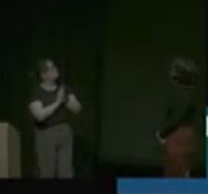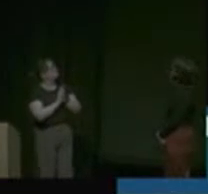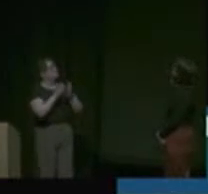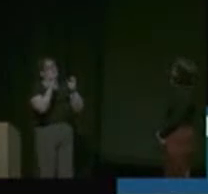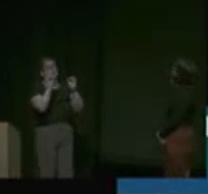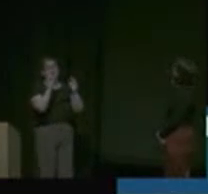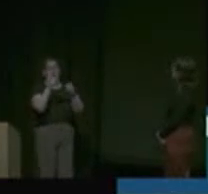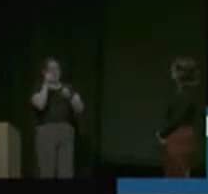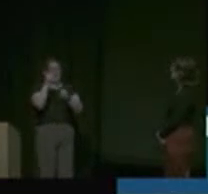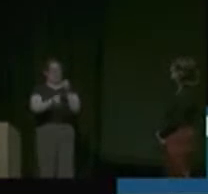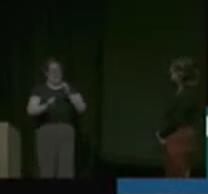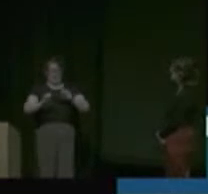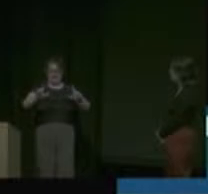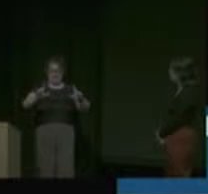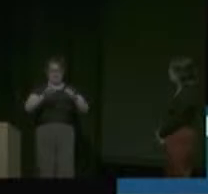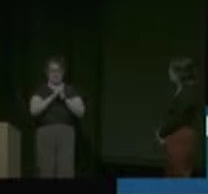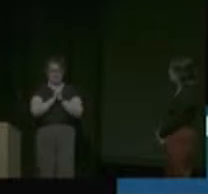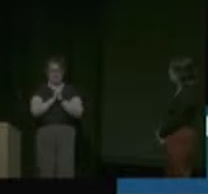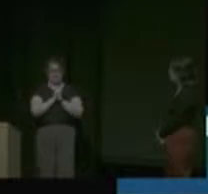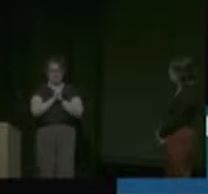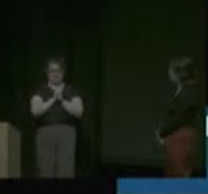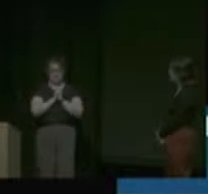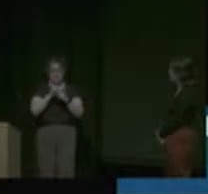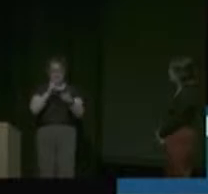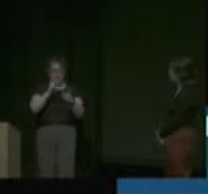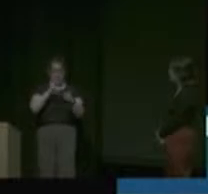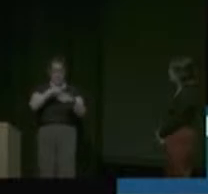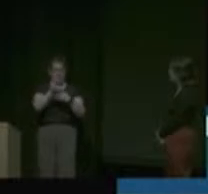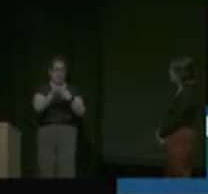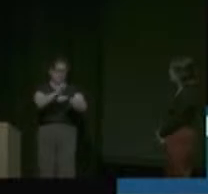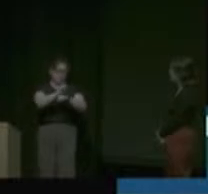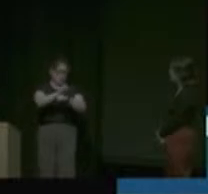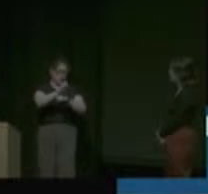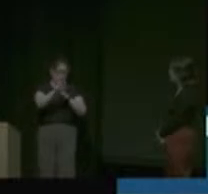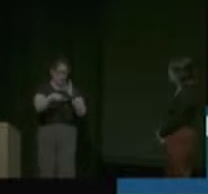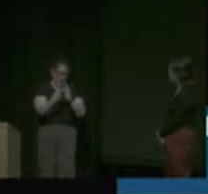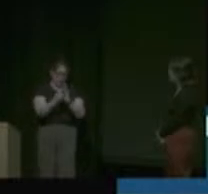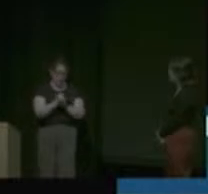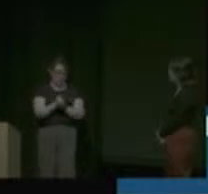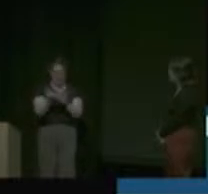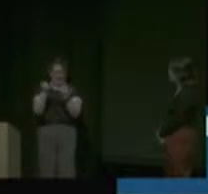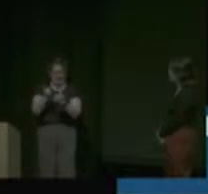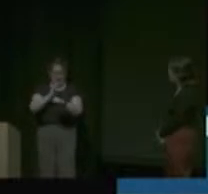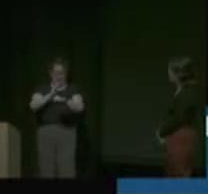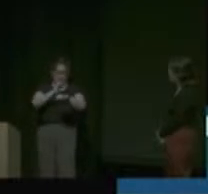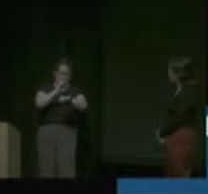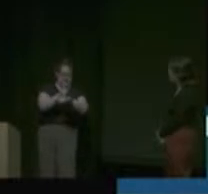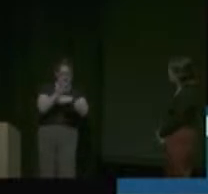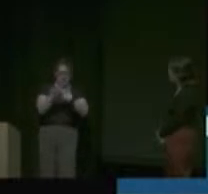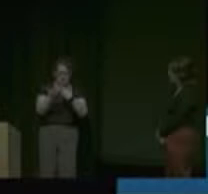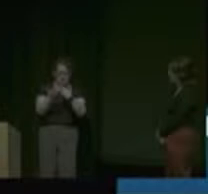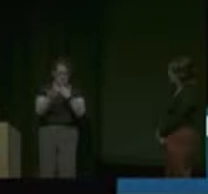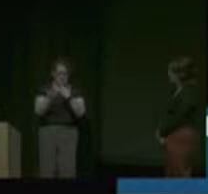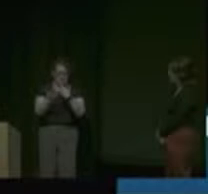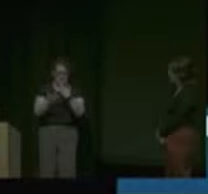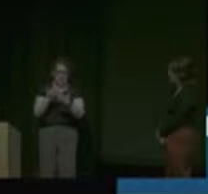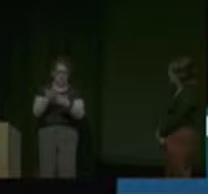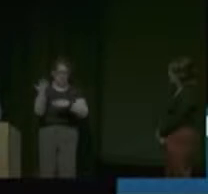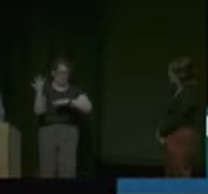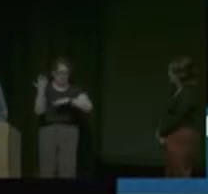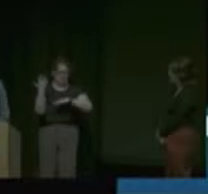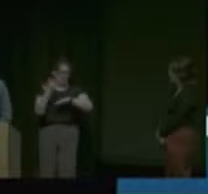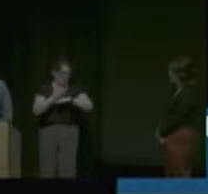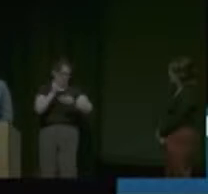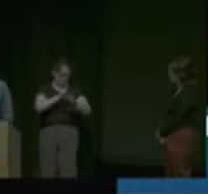Okay, this is the last slide. Project work hours right now during setup and mob, 5 days a week,